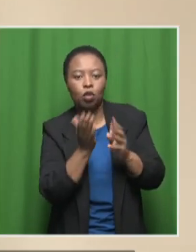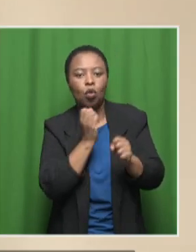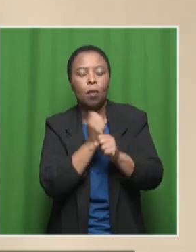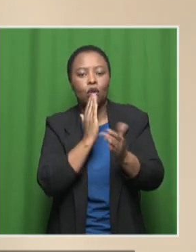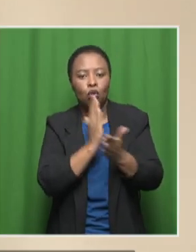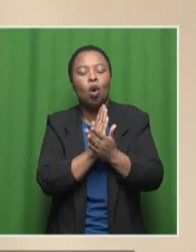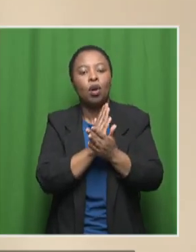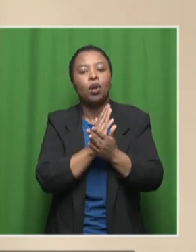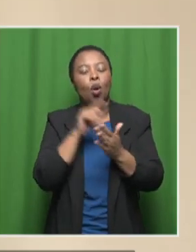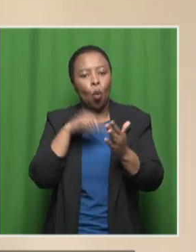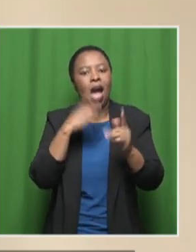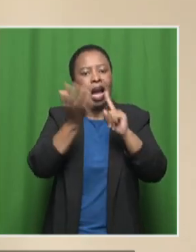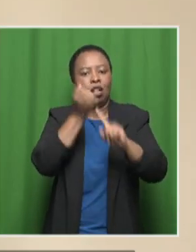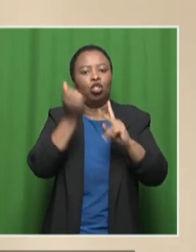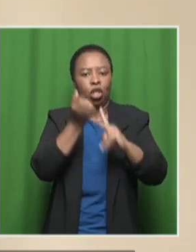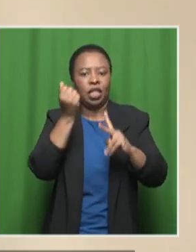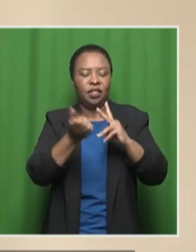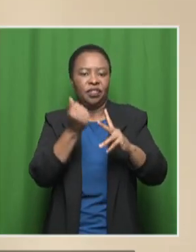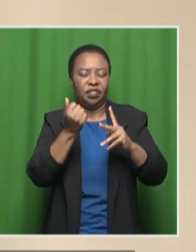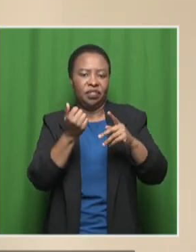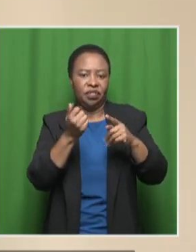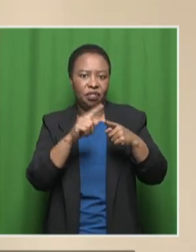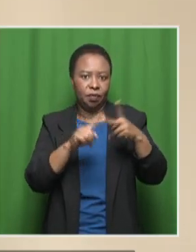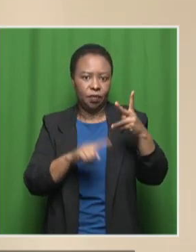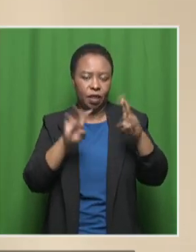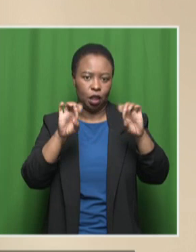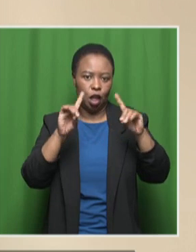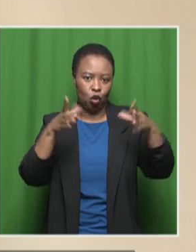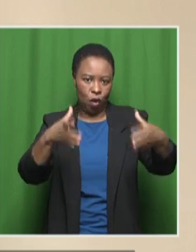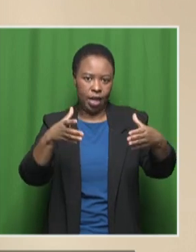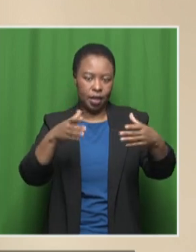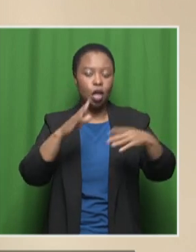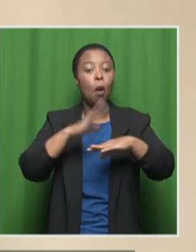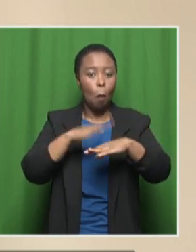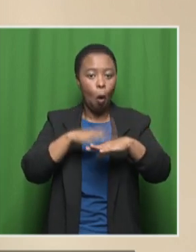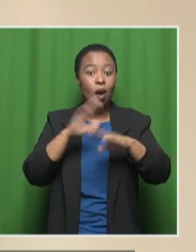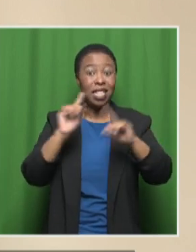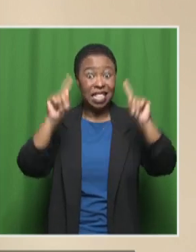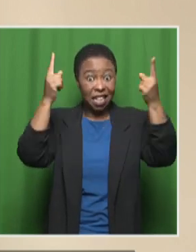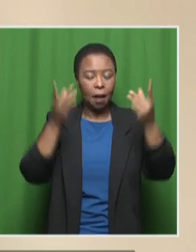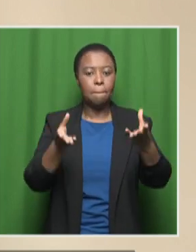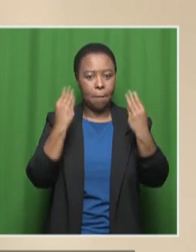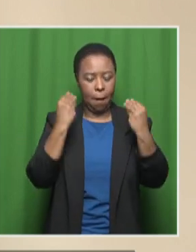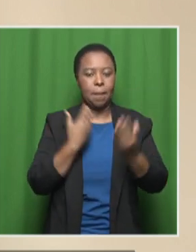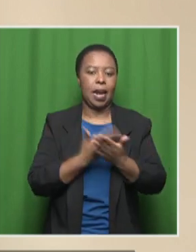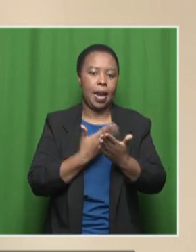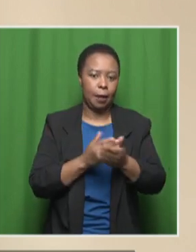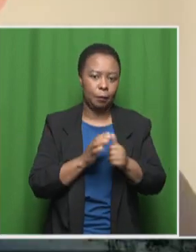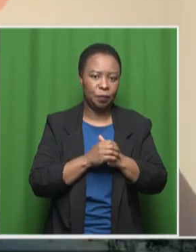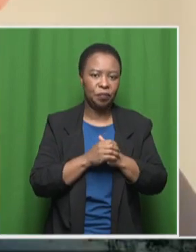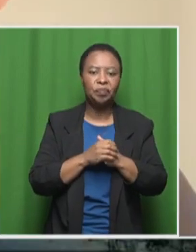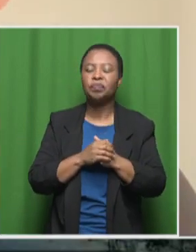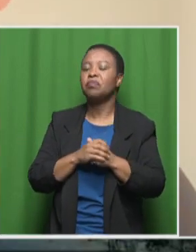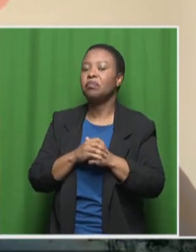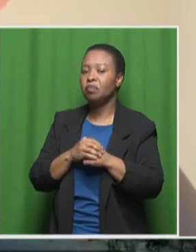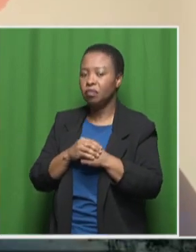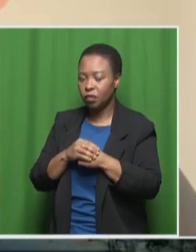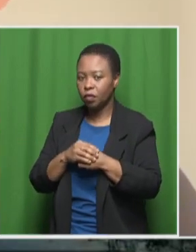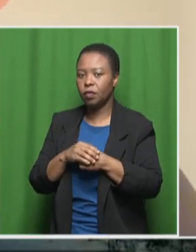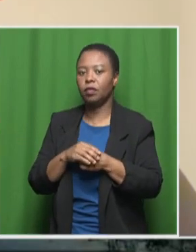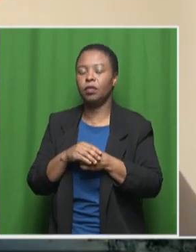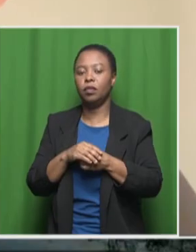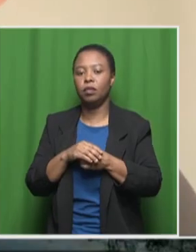that I was talking about, but also a mechanism to drive that success that we're looking for. And speaking of which, I